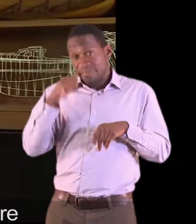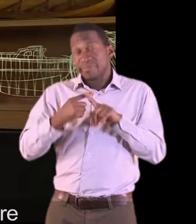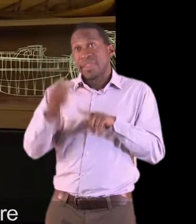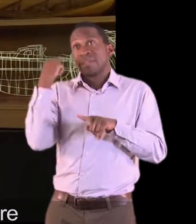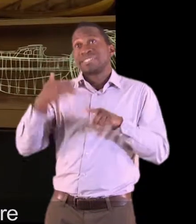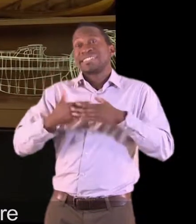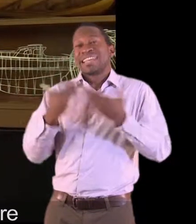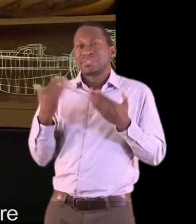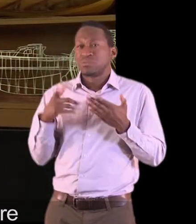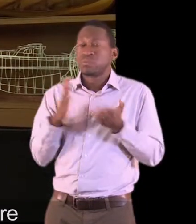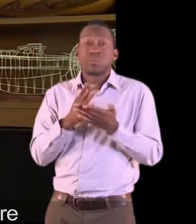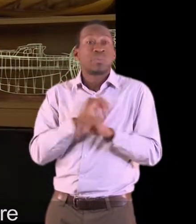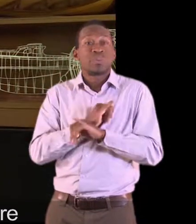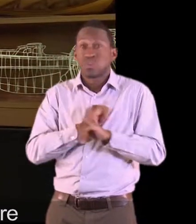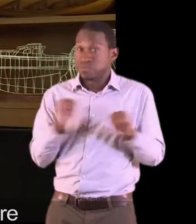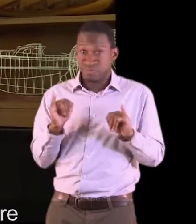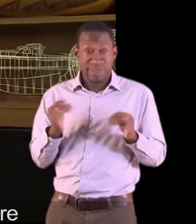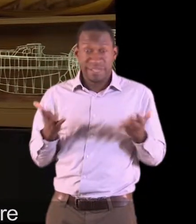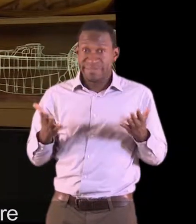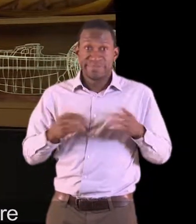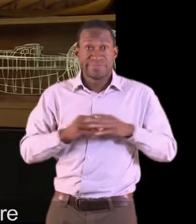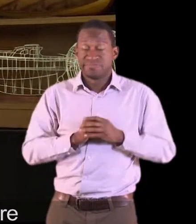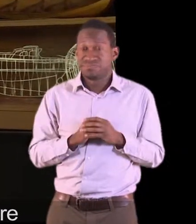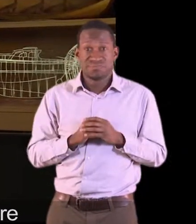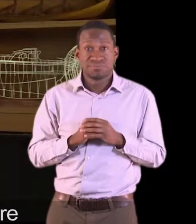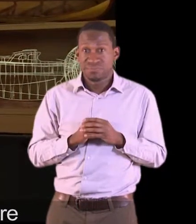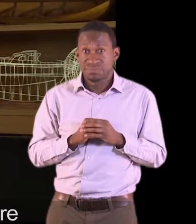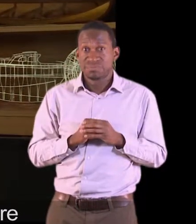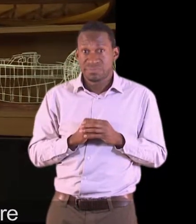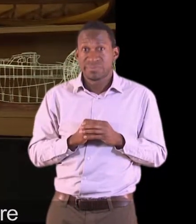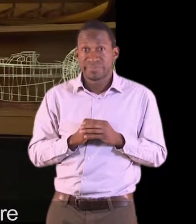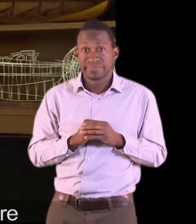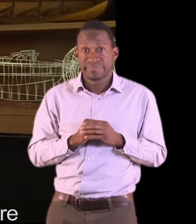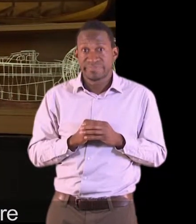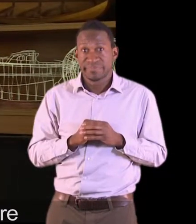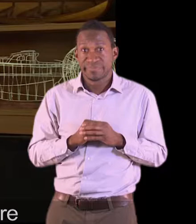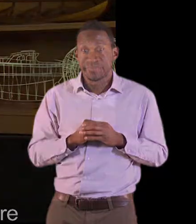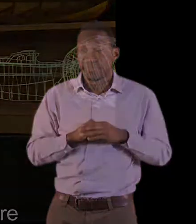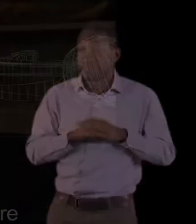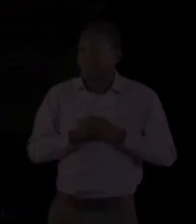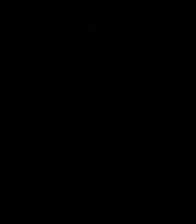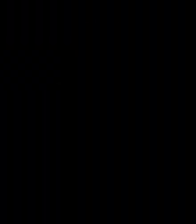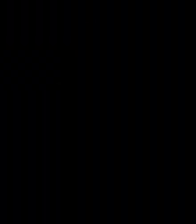oh dear, they were terrible, traumatic days.